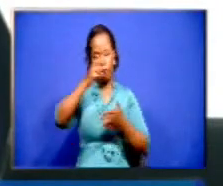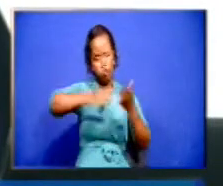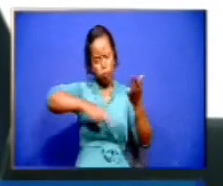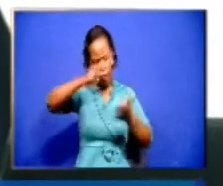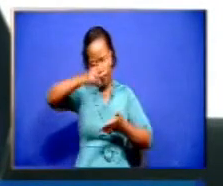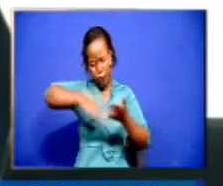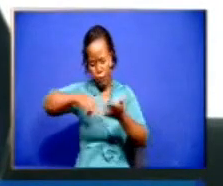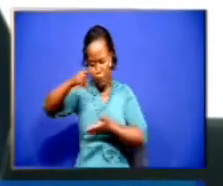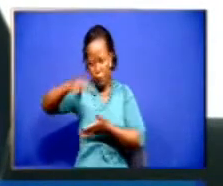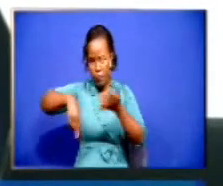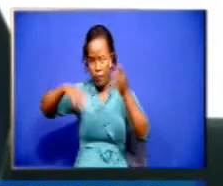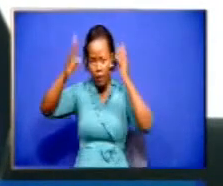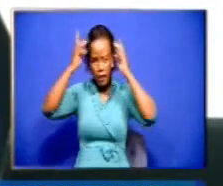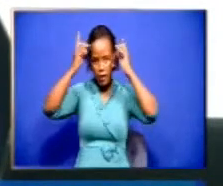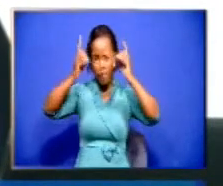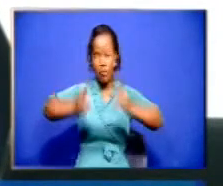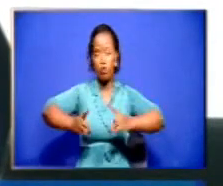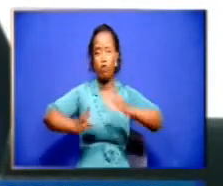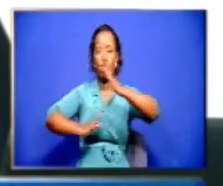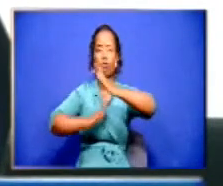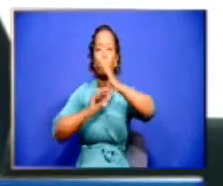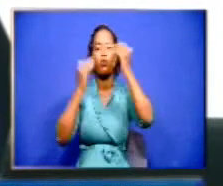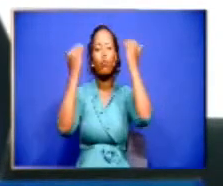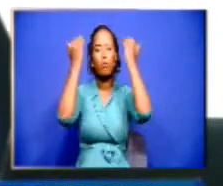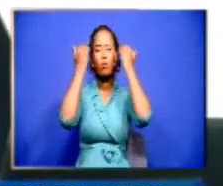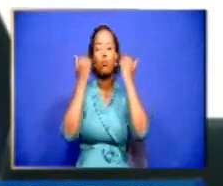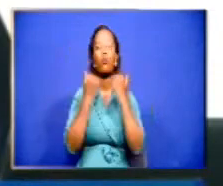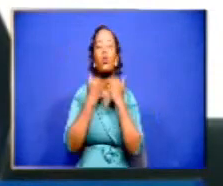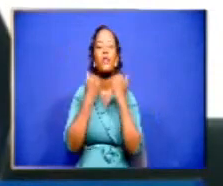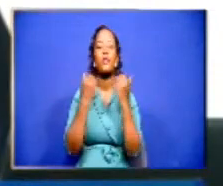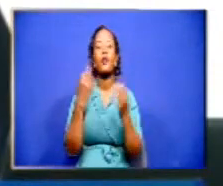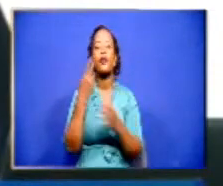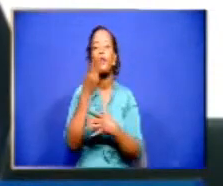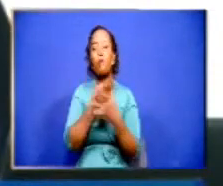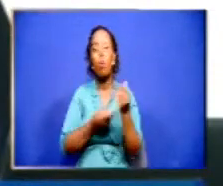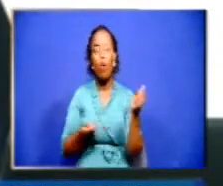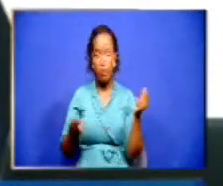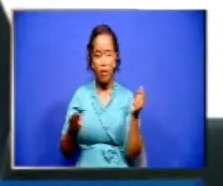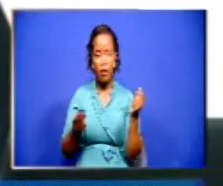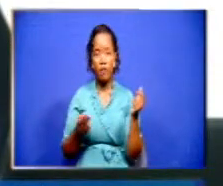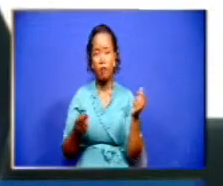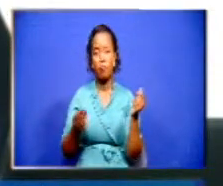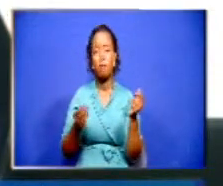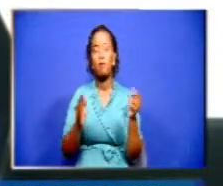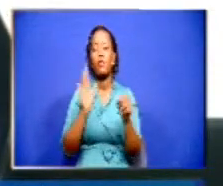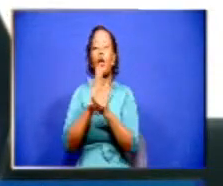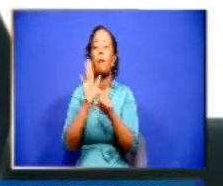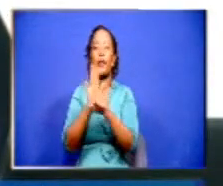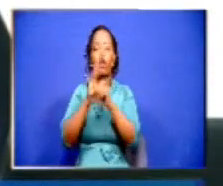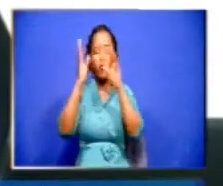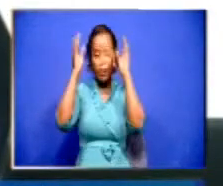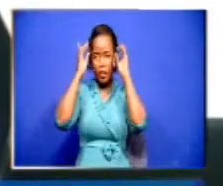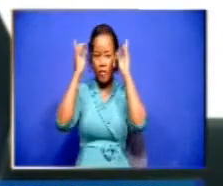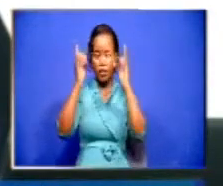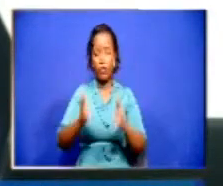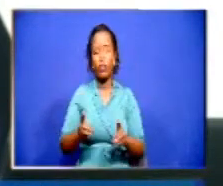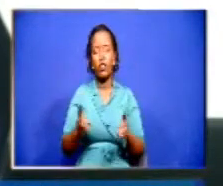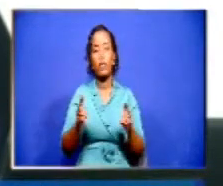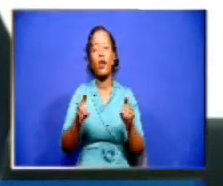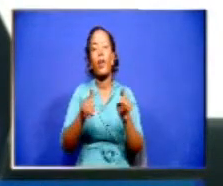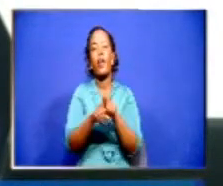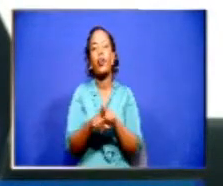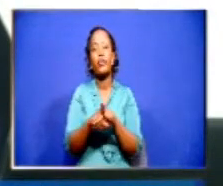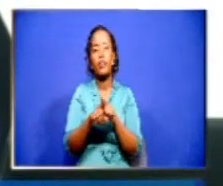at the decisions of the Supreme Court in both the majority decisions and